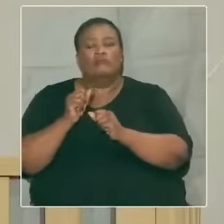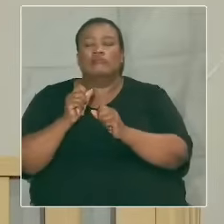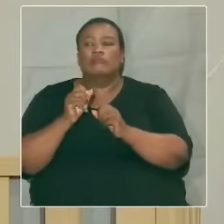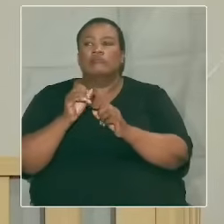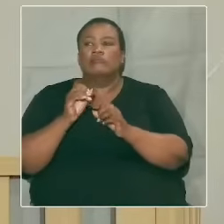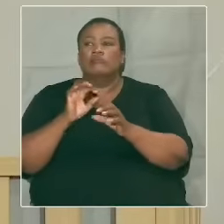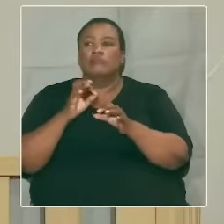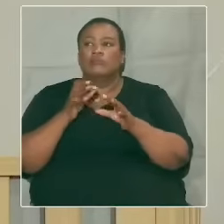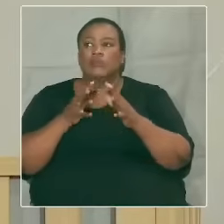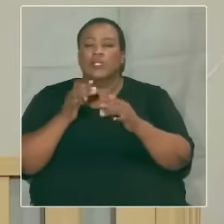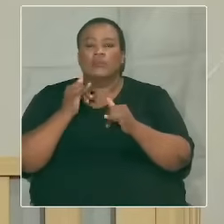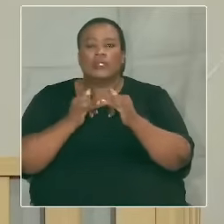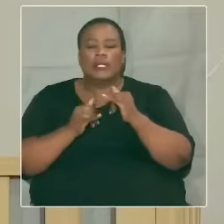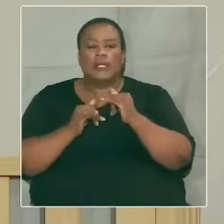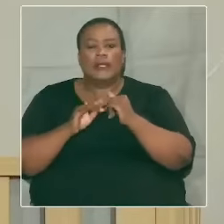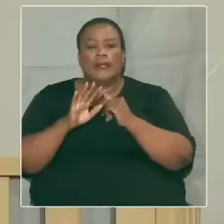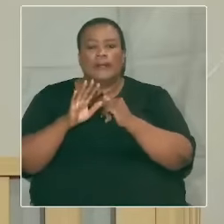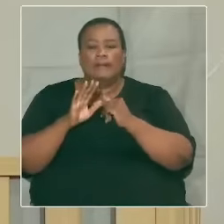what